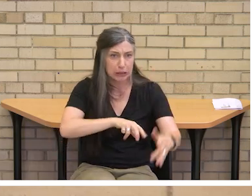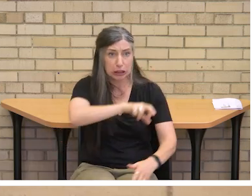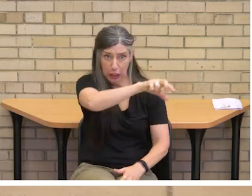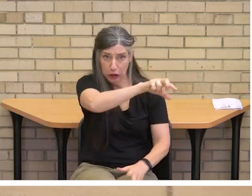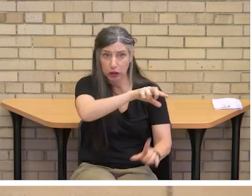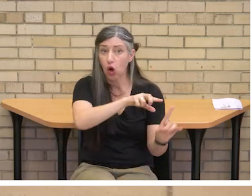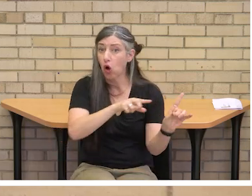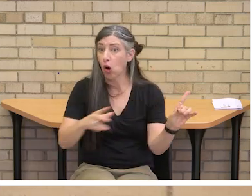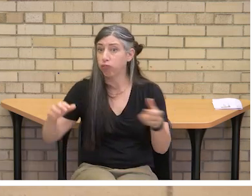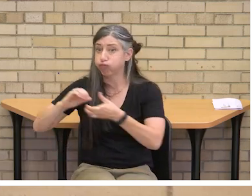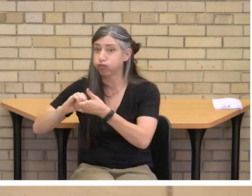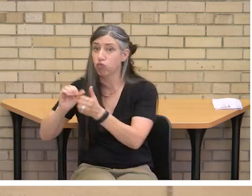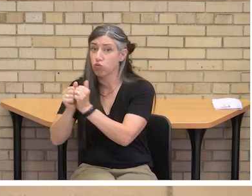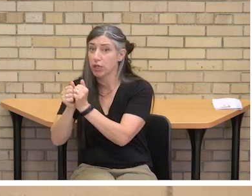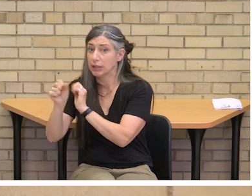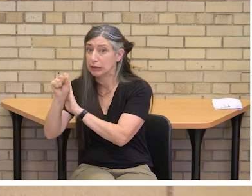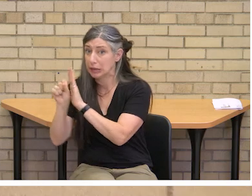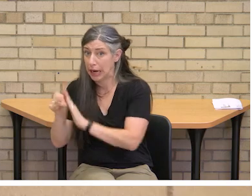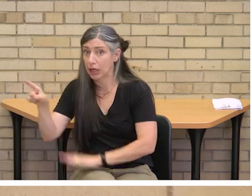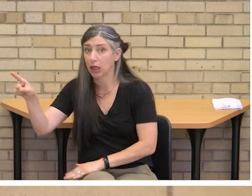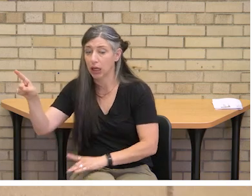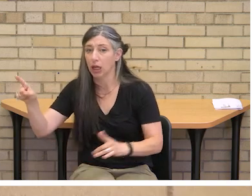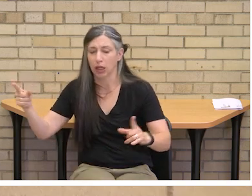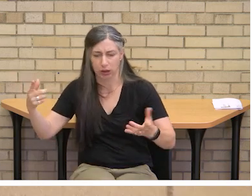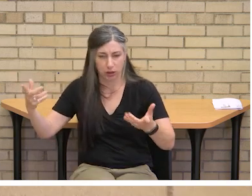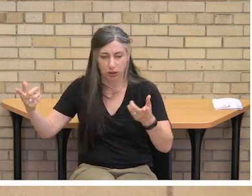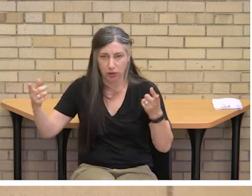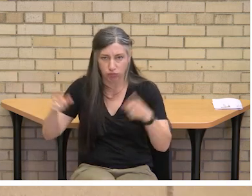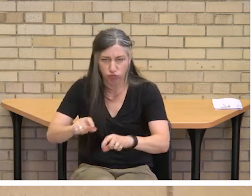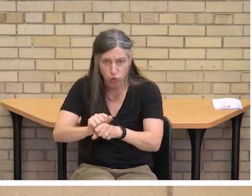advance. So they are on board for